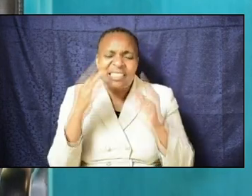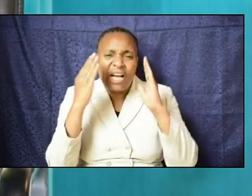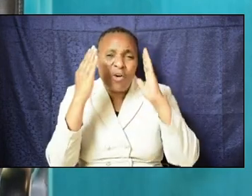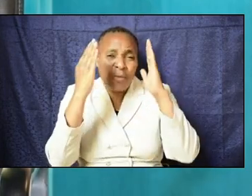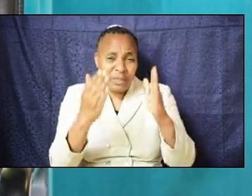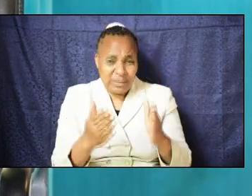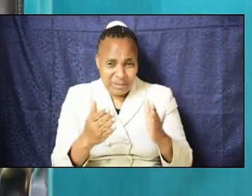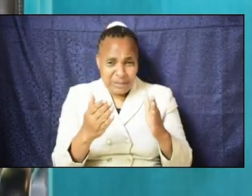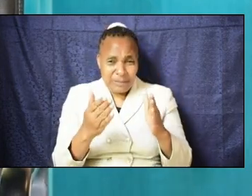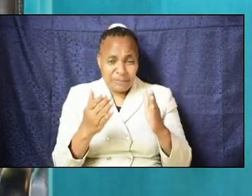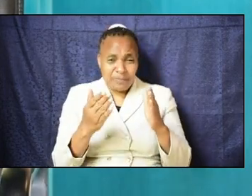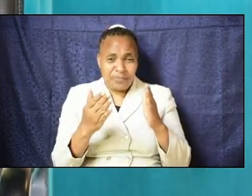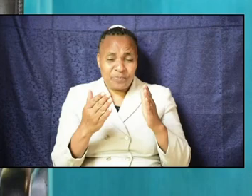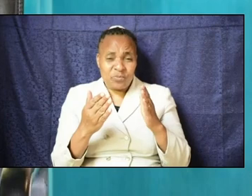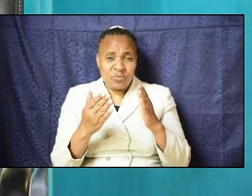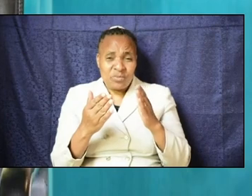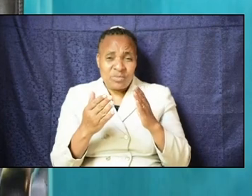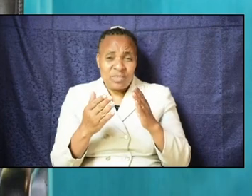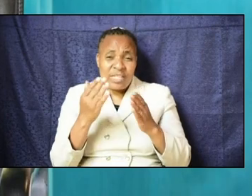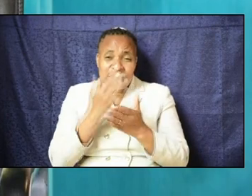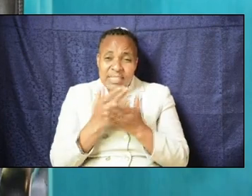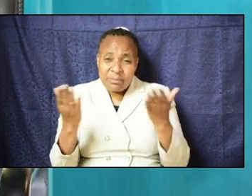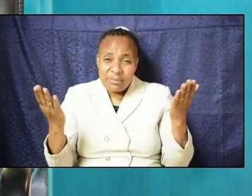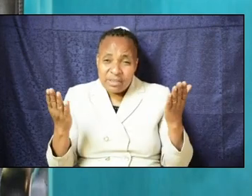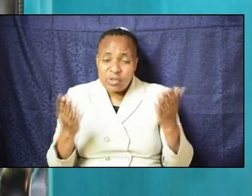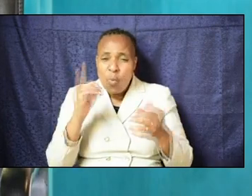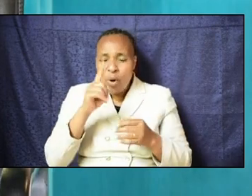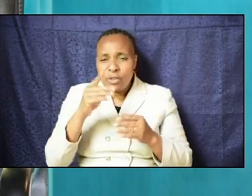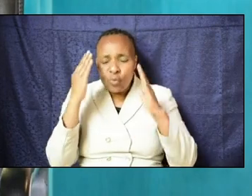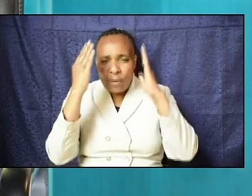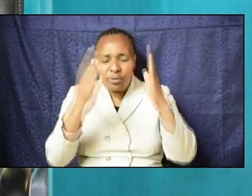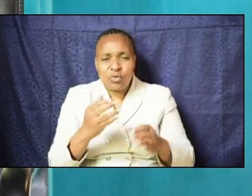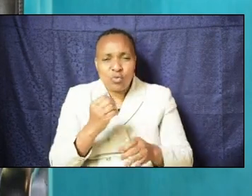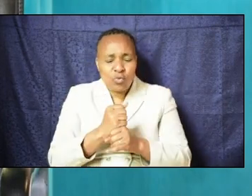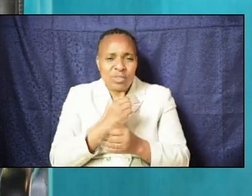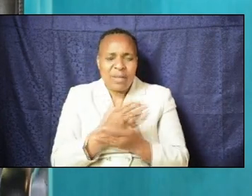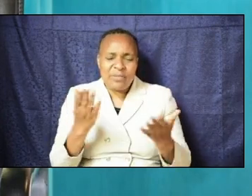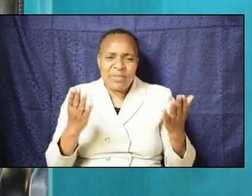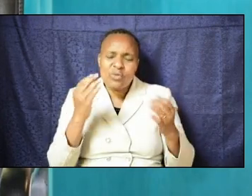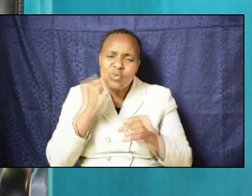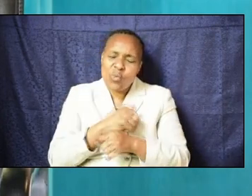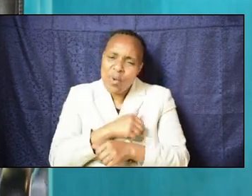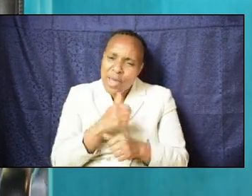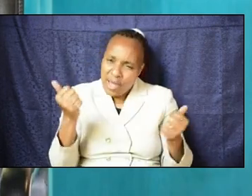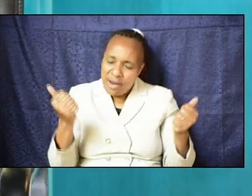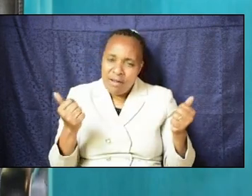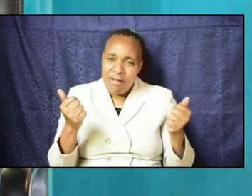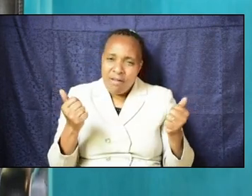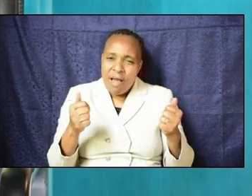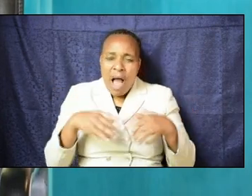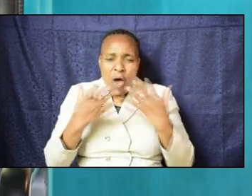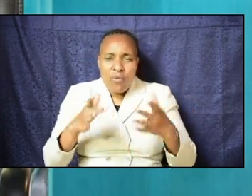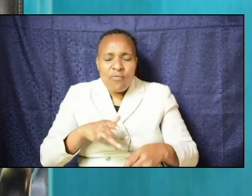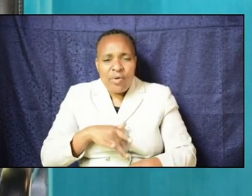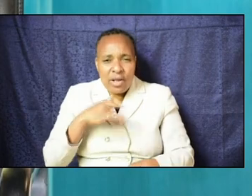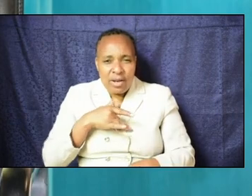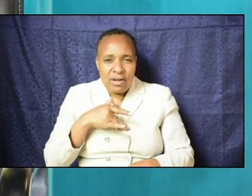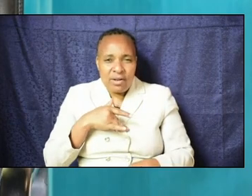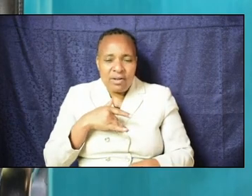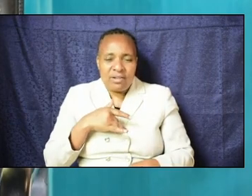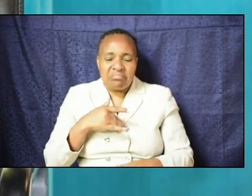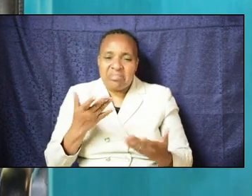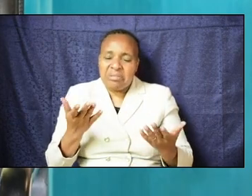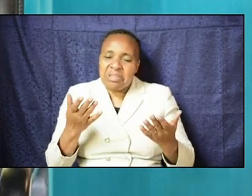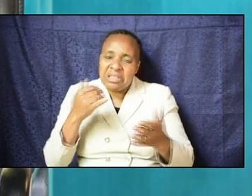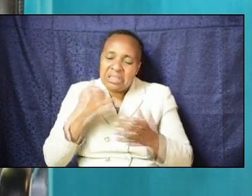commitment, and it is something, once you're committed to do something, you do it regardless how you feel. Whether you feel